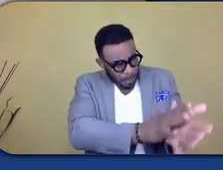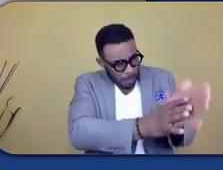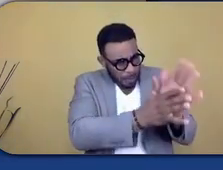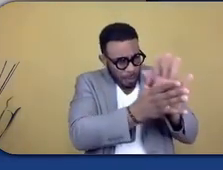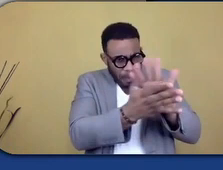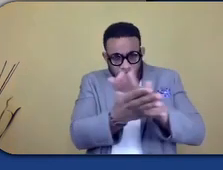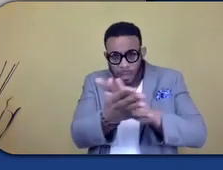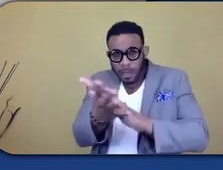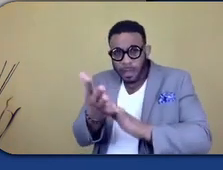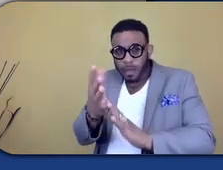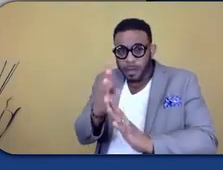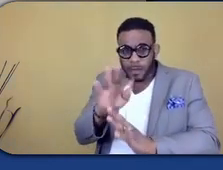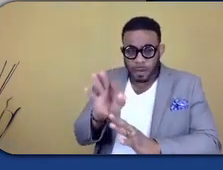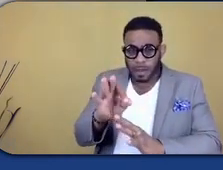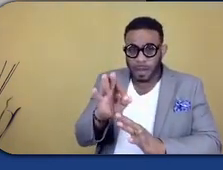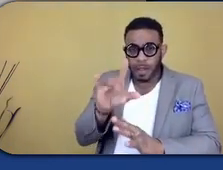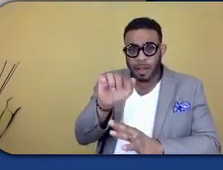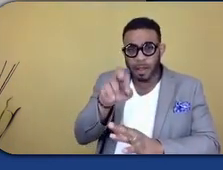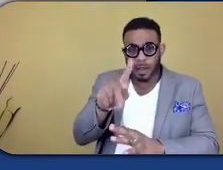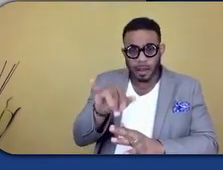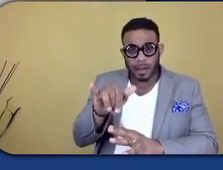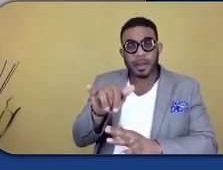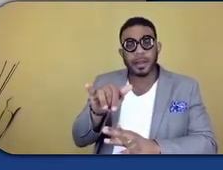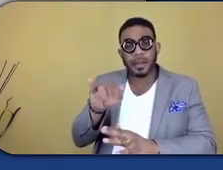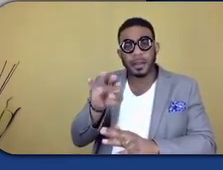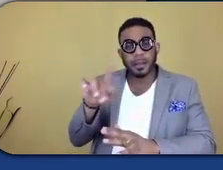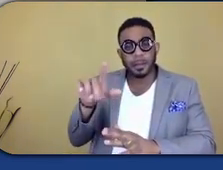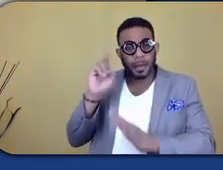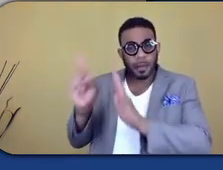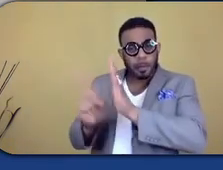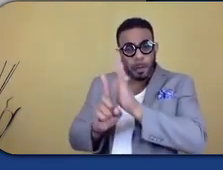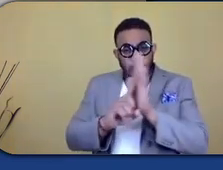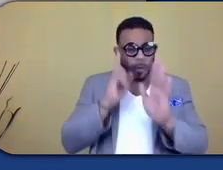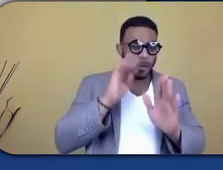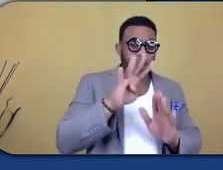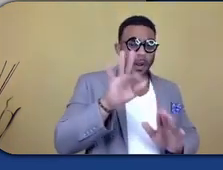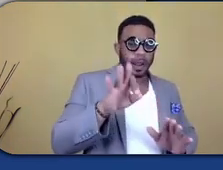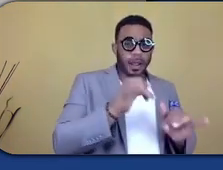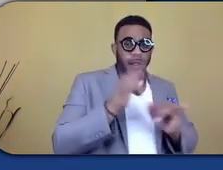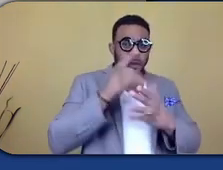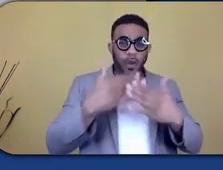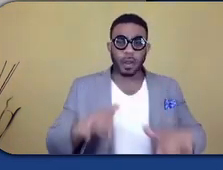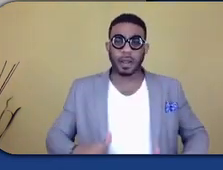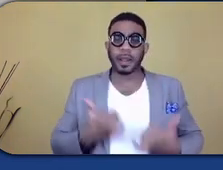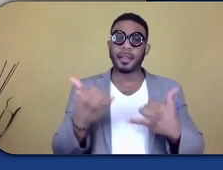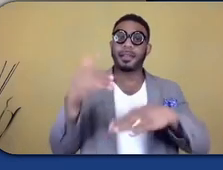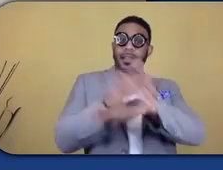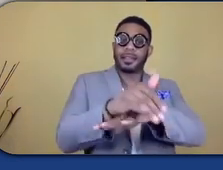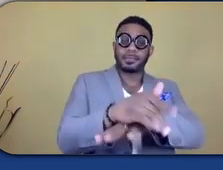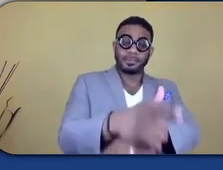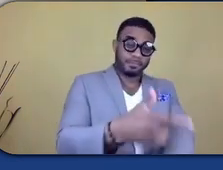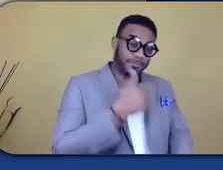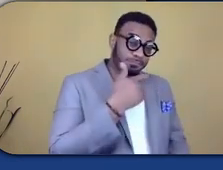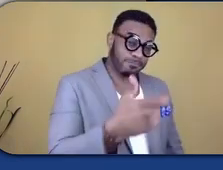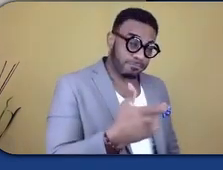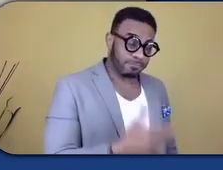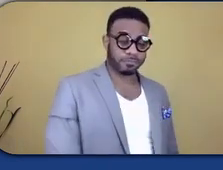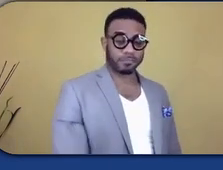into 49 Liberty Bells for the 49 individuals who lost their lives that night.